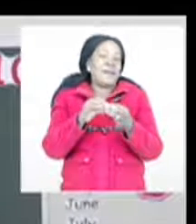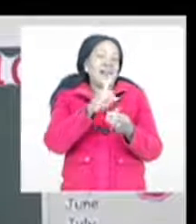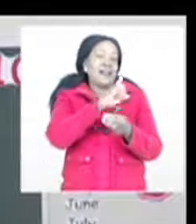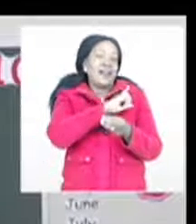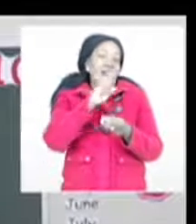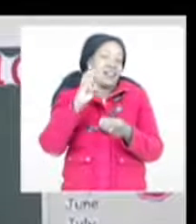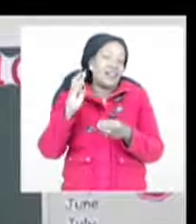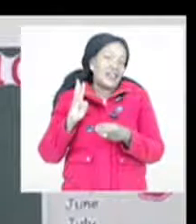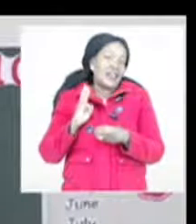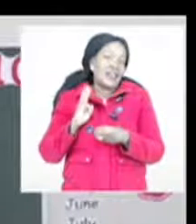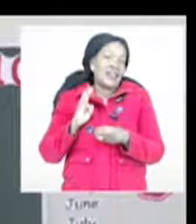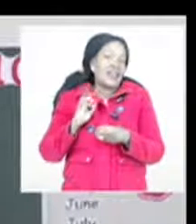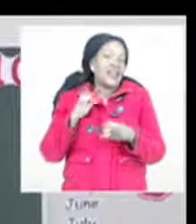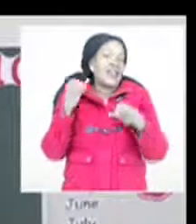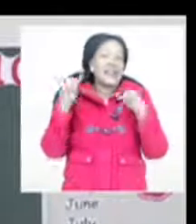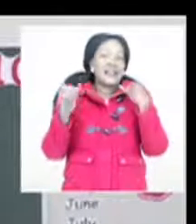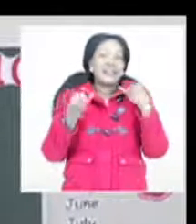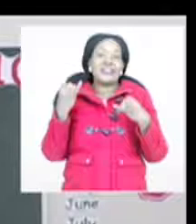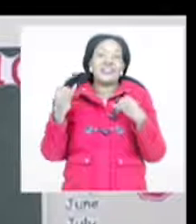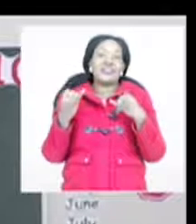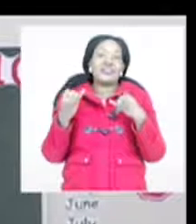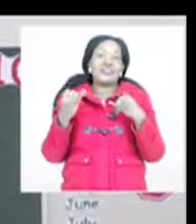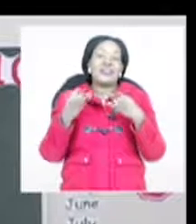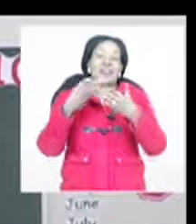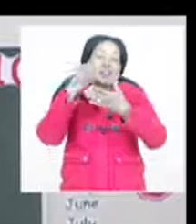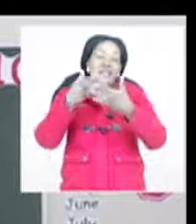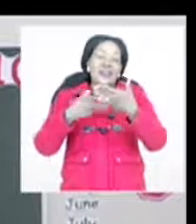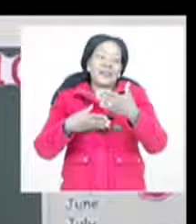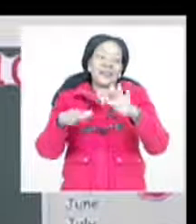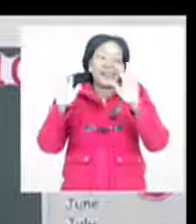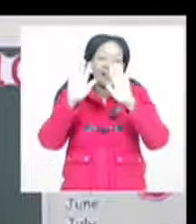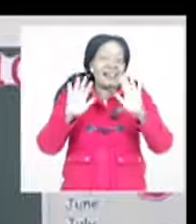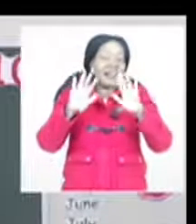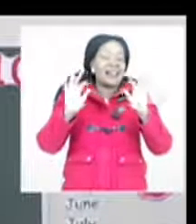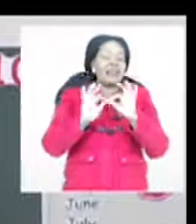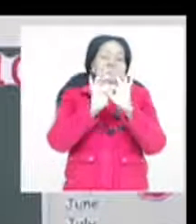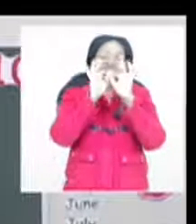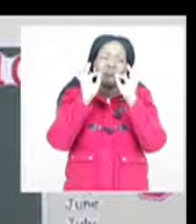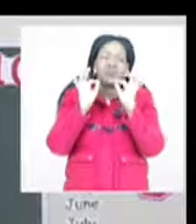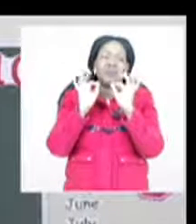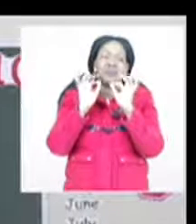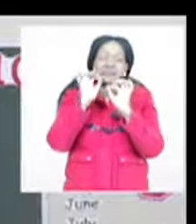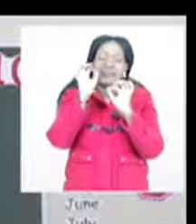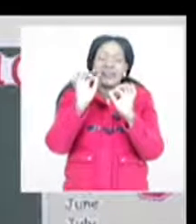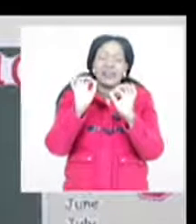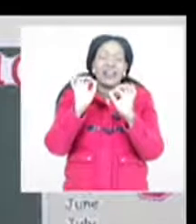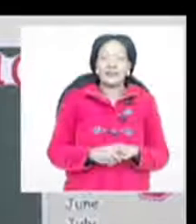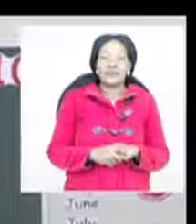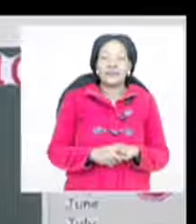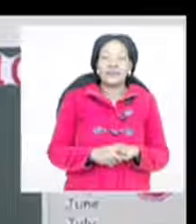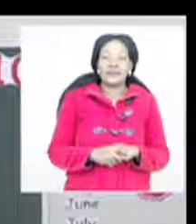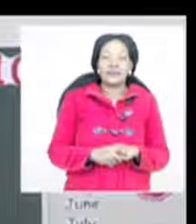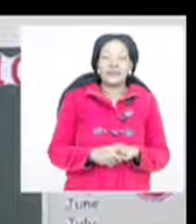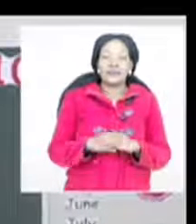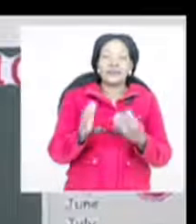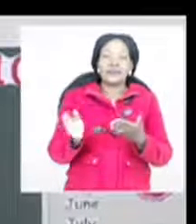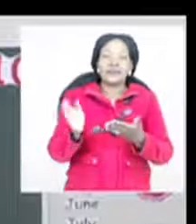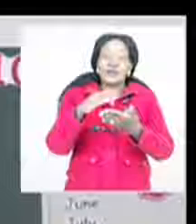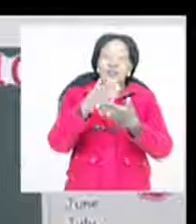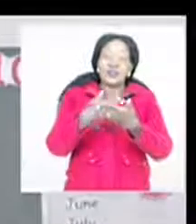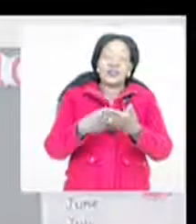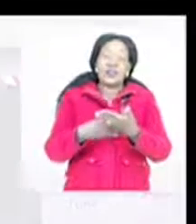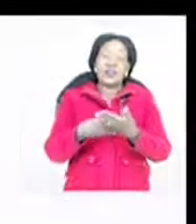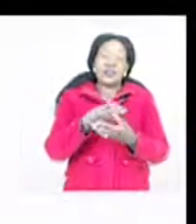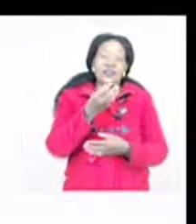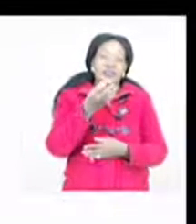13. Now enjoy your page, color in very, very beautifully, and remember to trace number 13. Let's turn to page